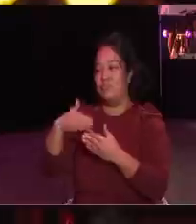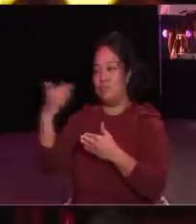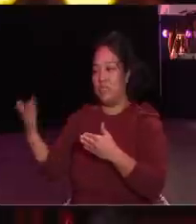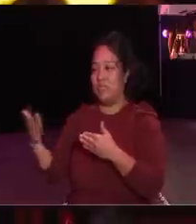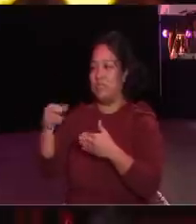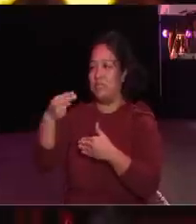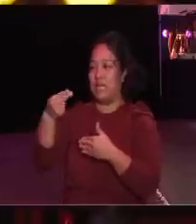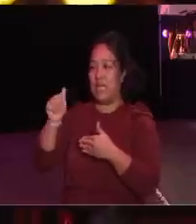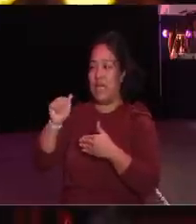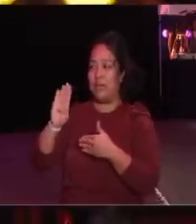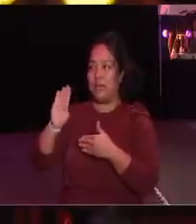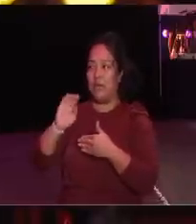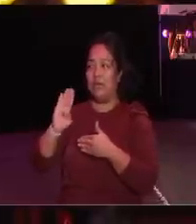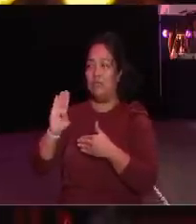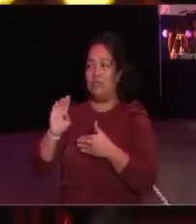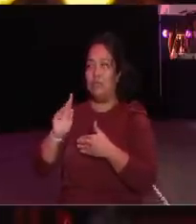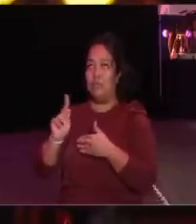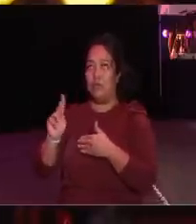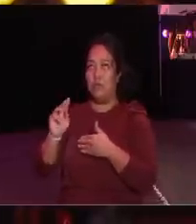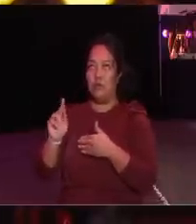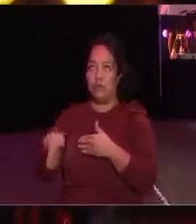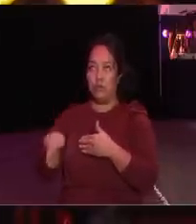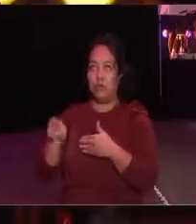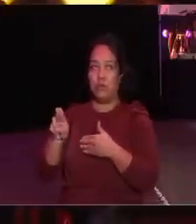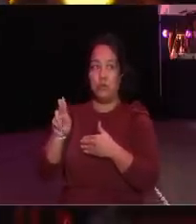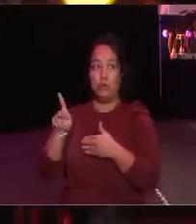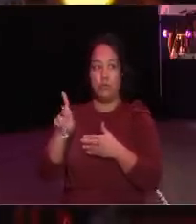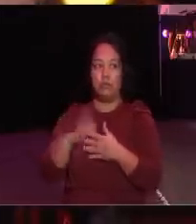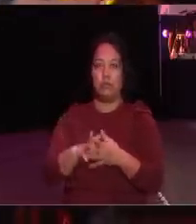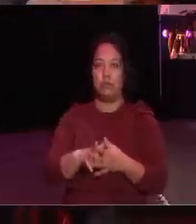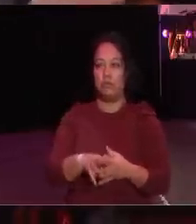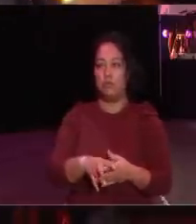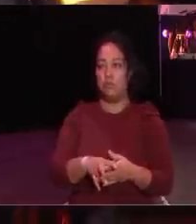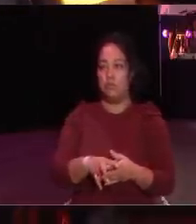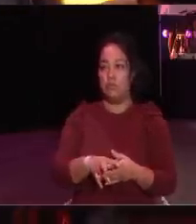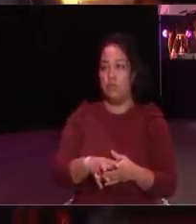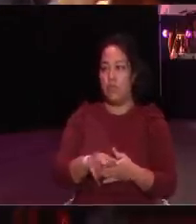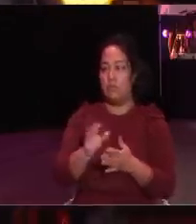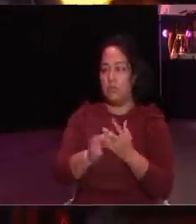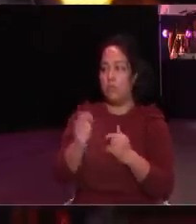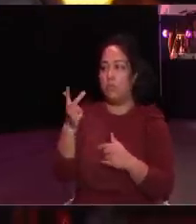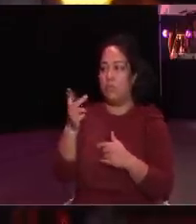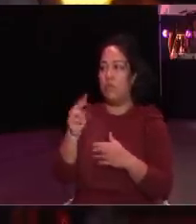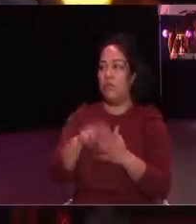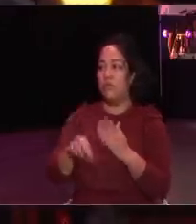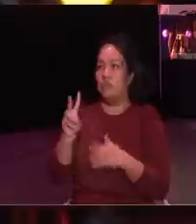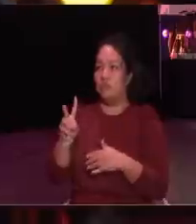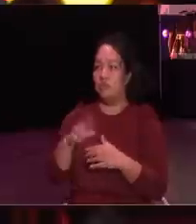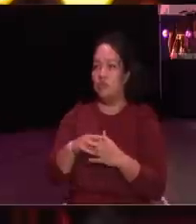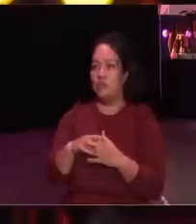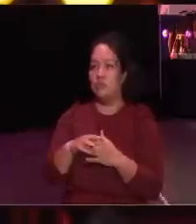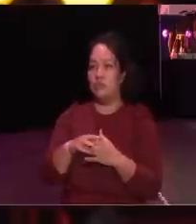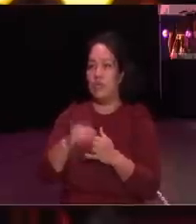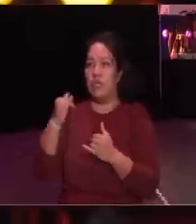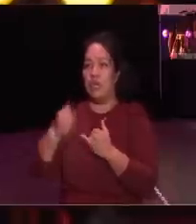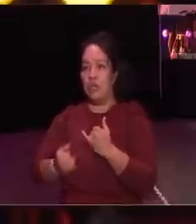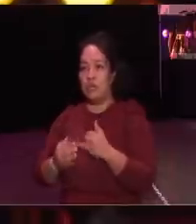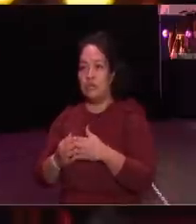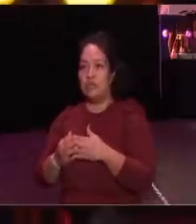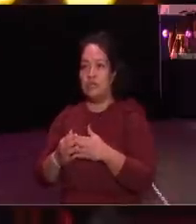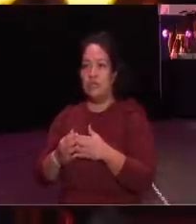Habakkuk. Capítulo 3, verso 2. Chapter 3 and verse 2. Y por último, Lucas 24:49. And